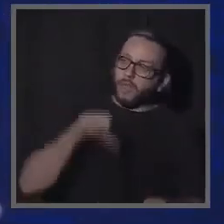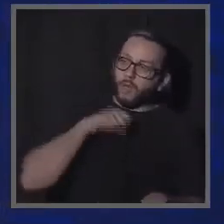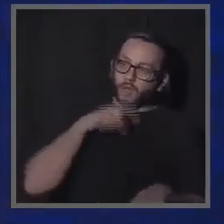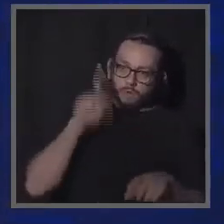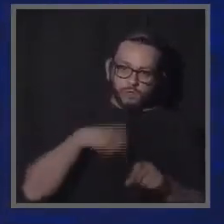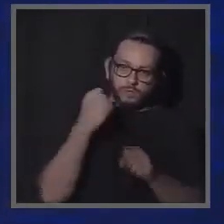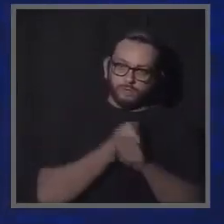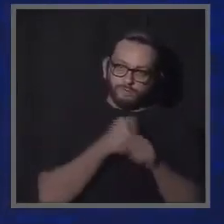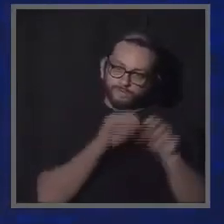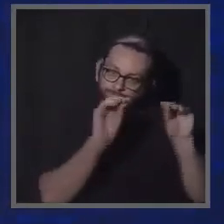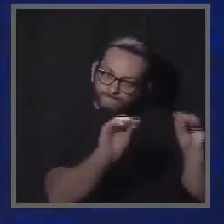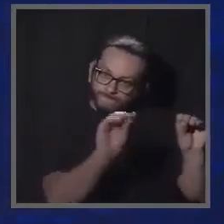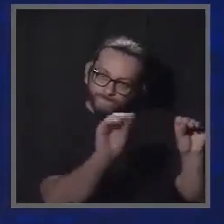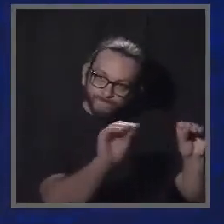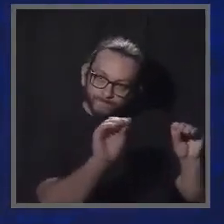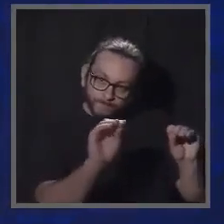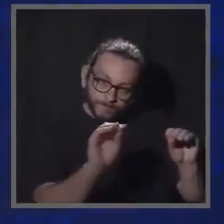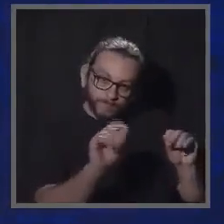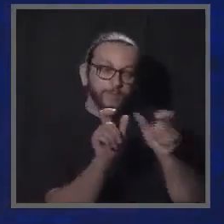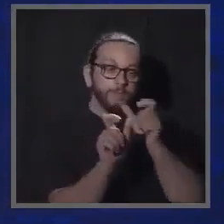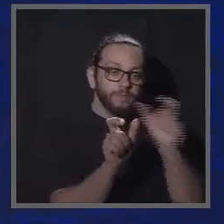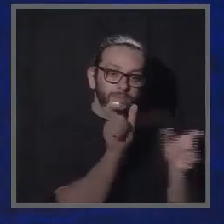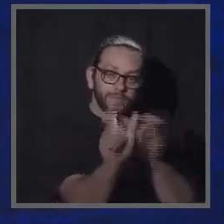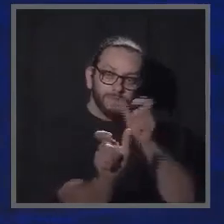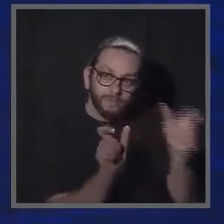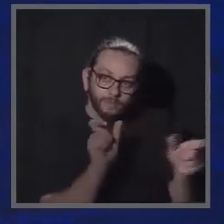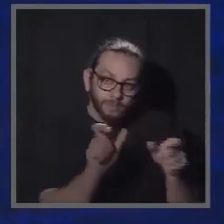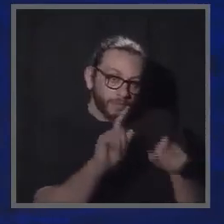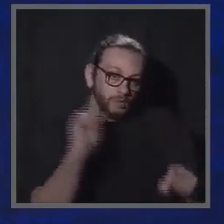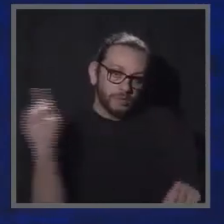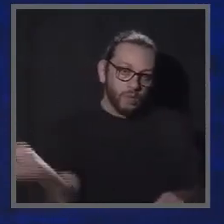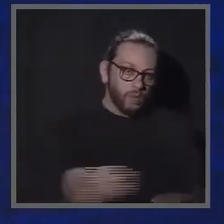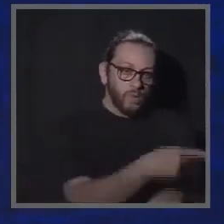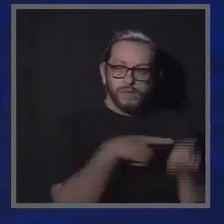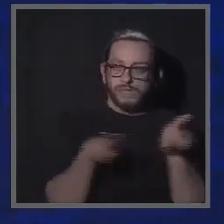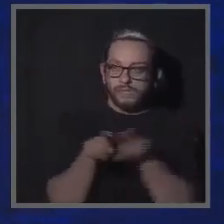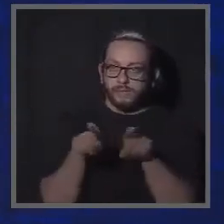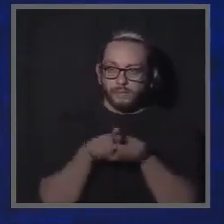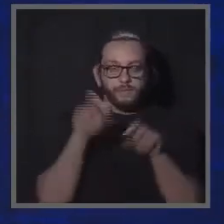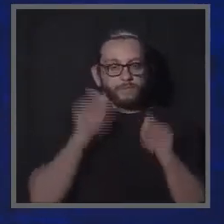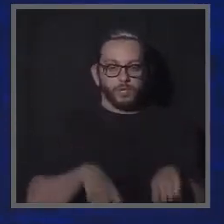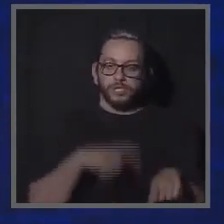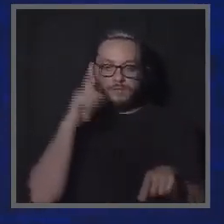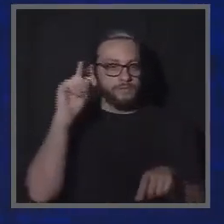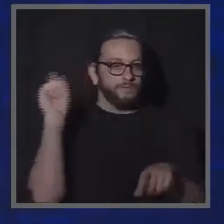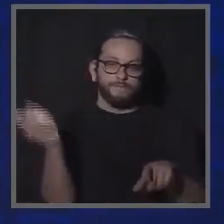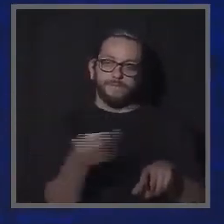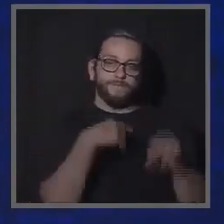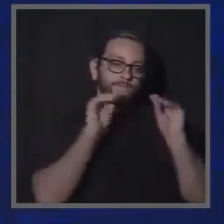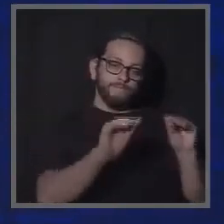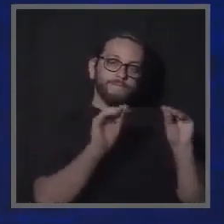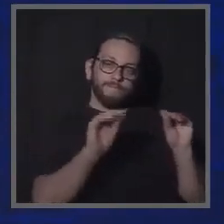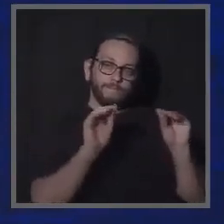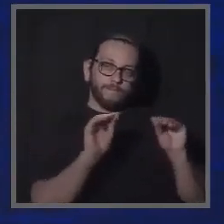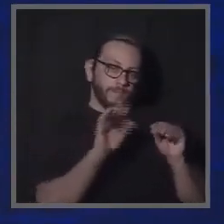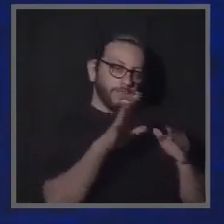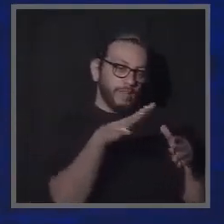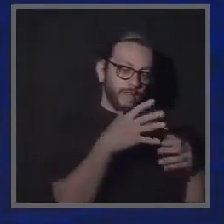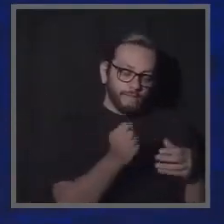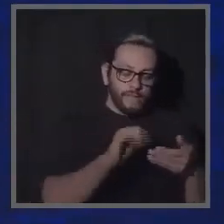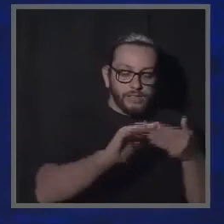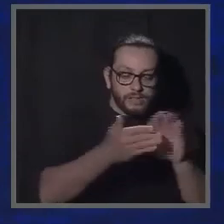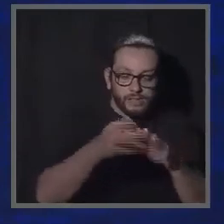of empowerment and developing a common vocabulary very closely associated with endogenous features of